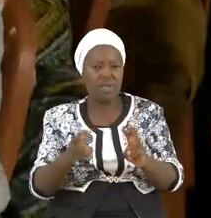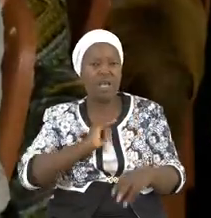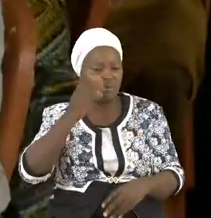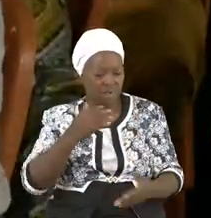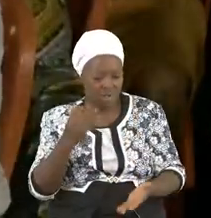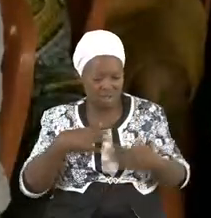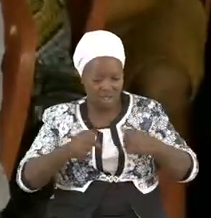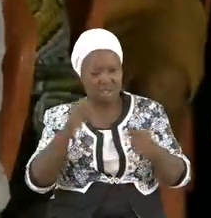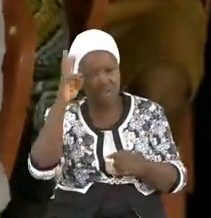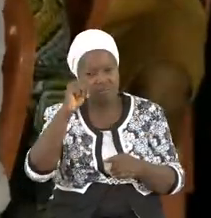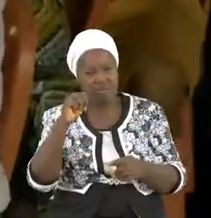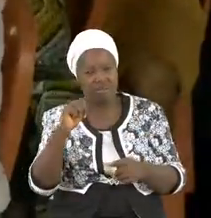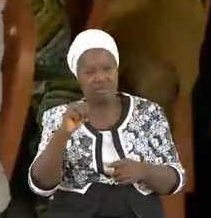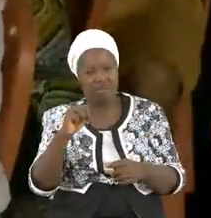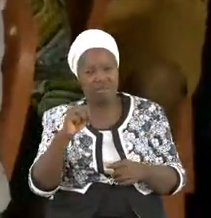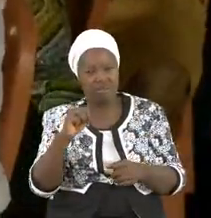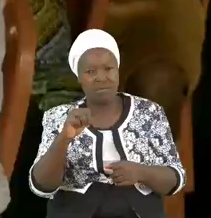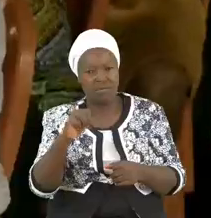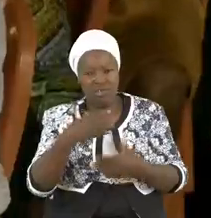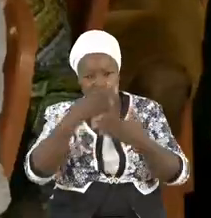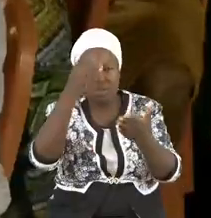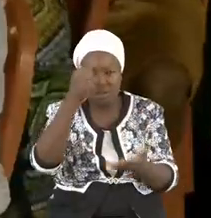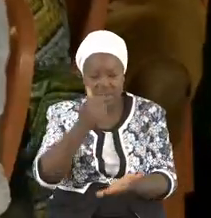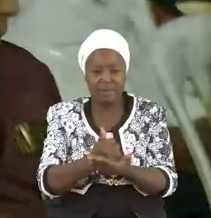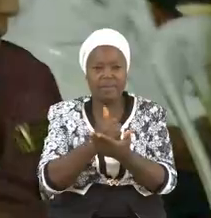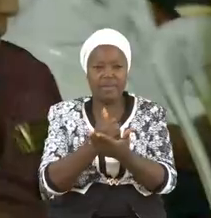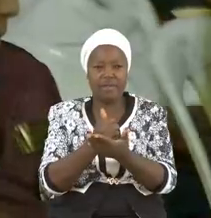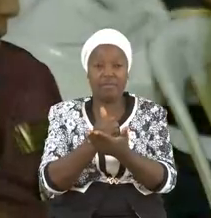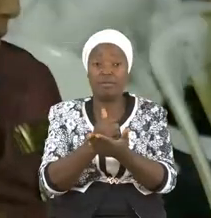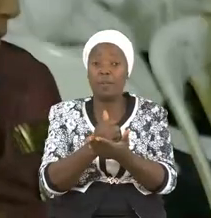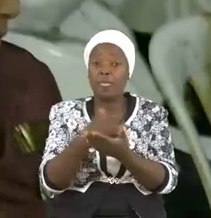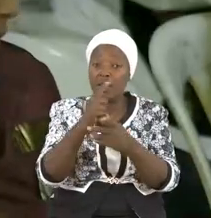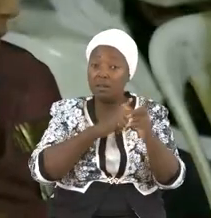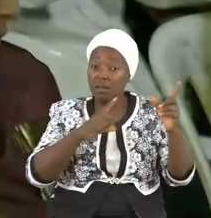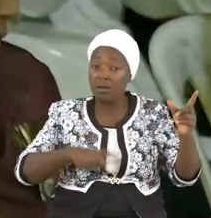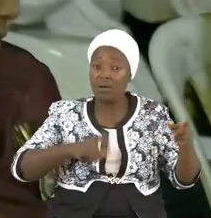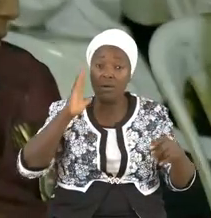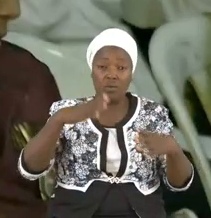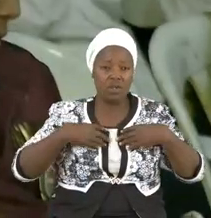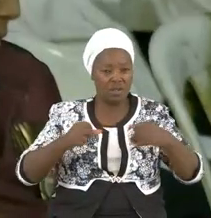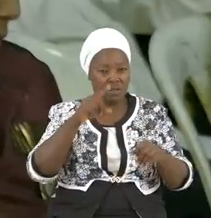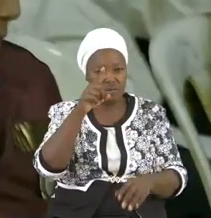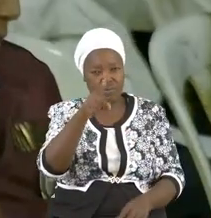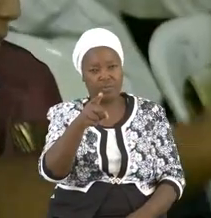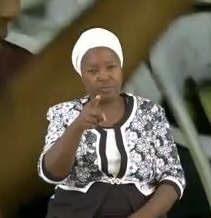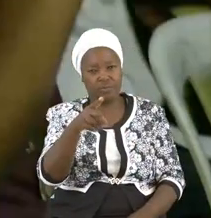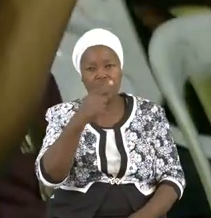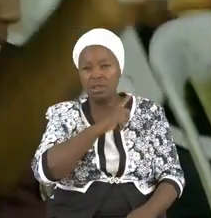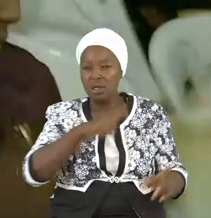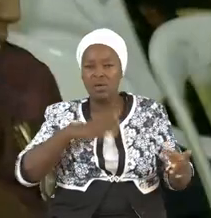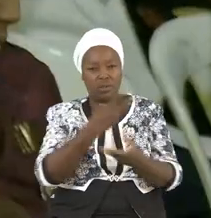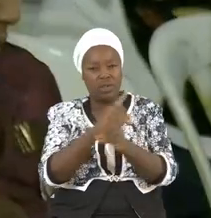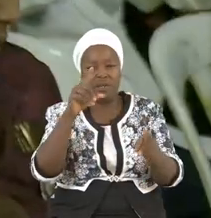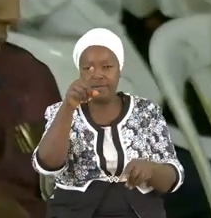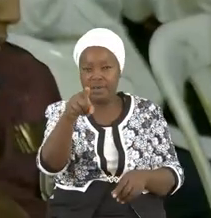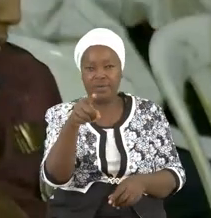The Lord will heal you. The Lord will deliver you. Amen.